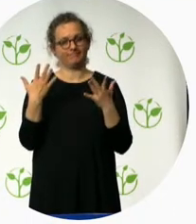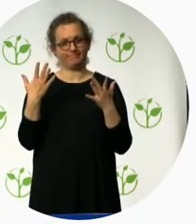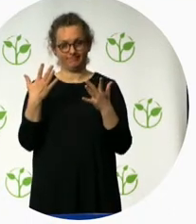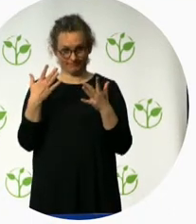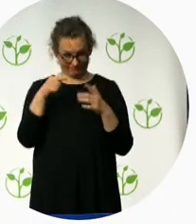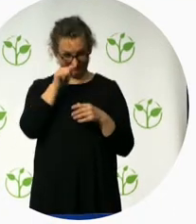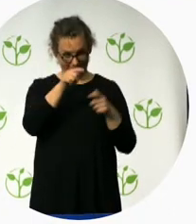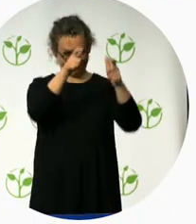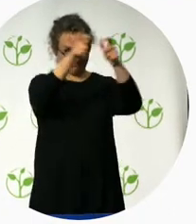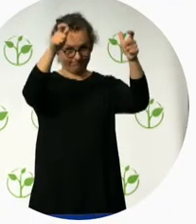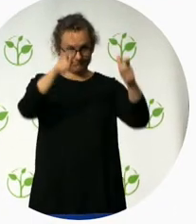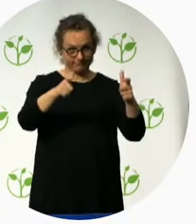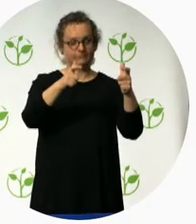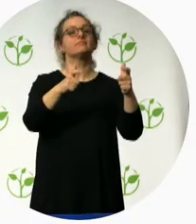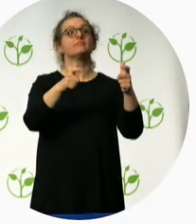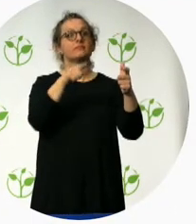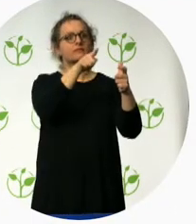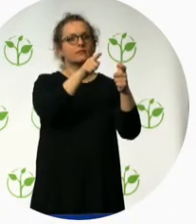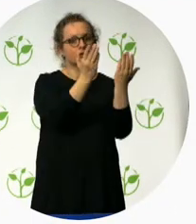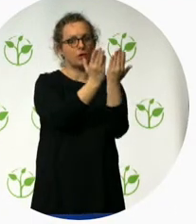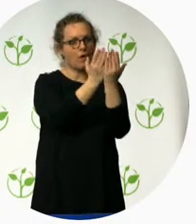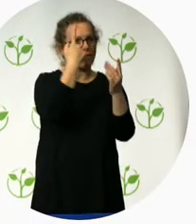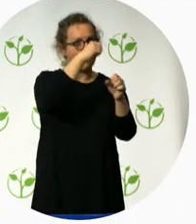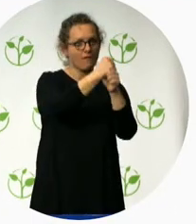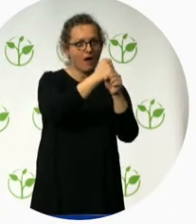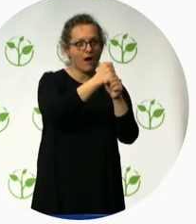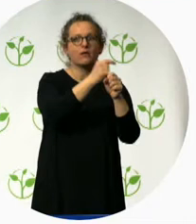an initiative for them. In terms of